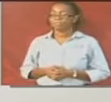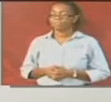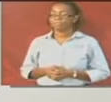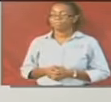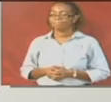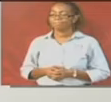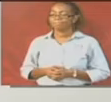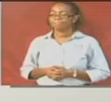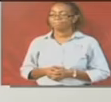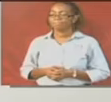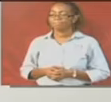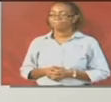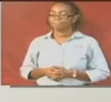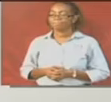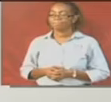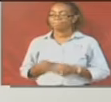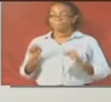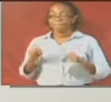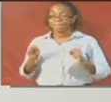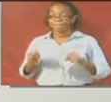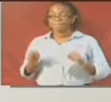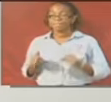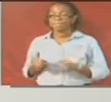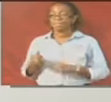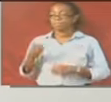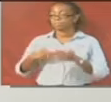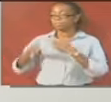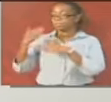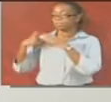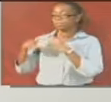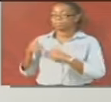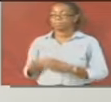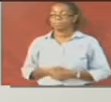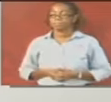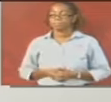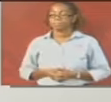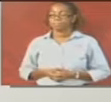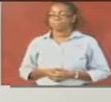there has been in the past several